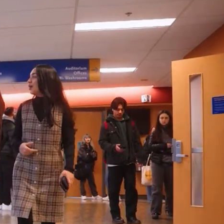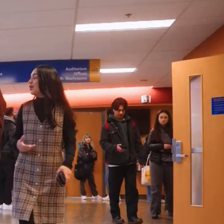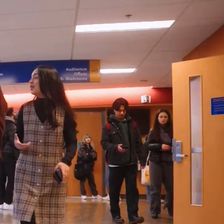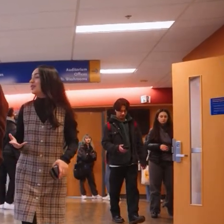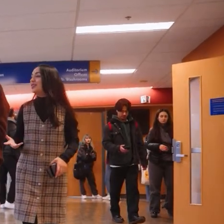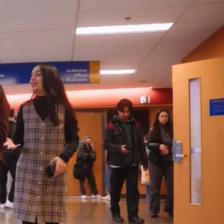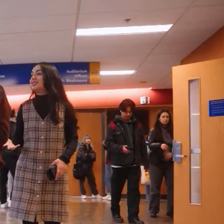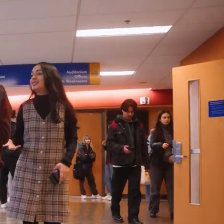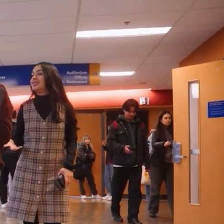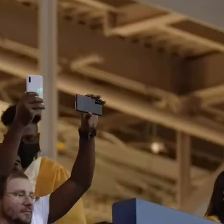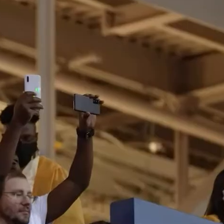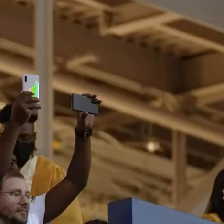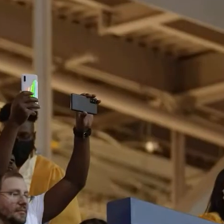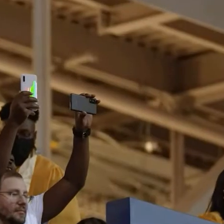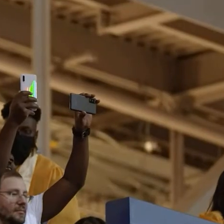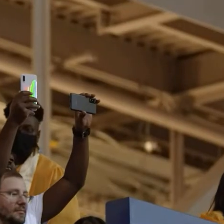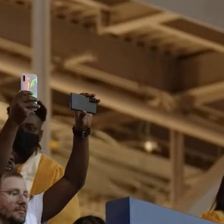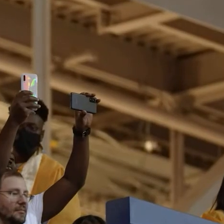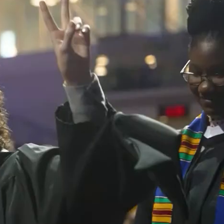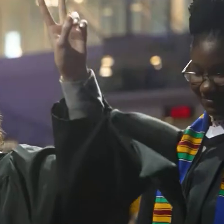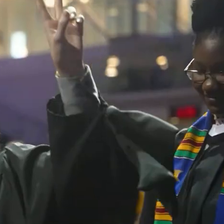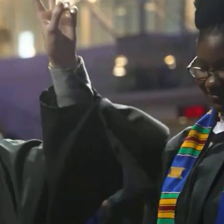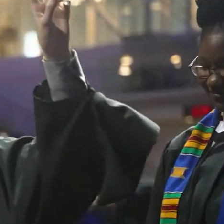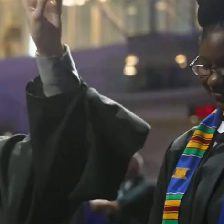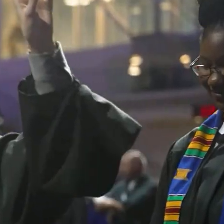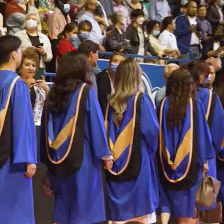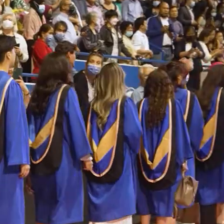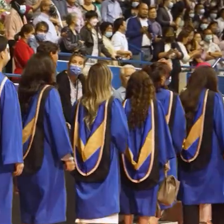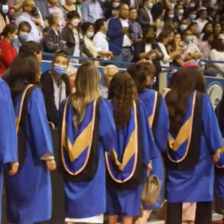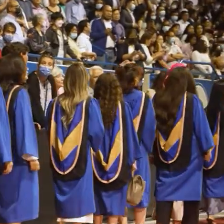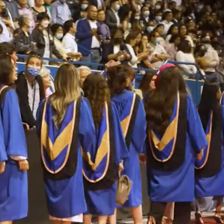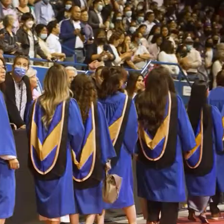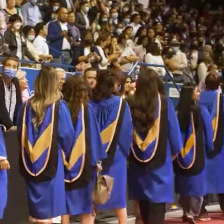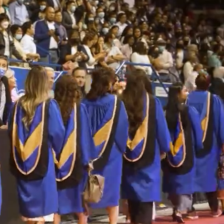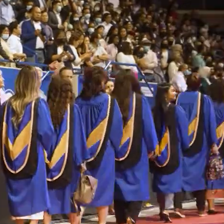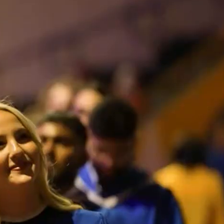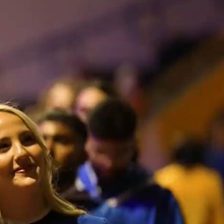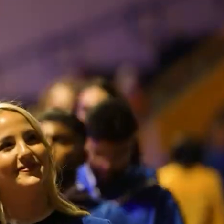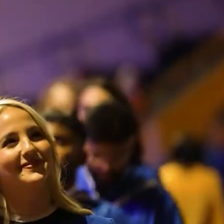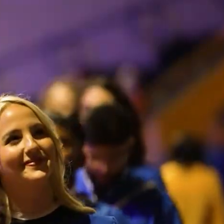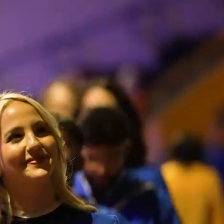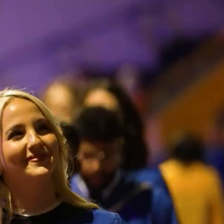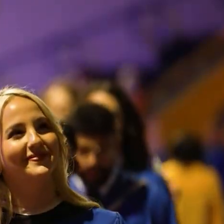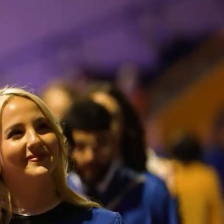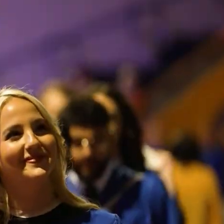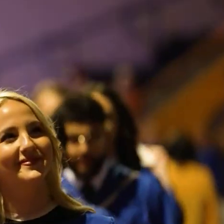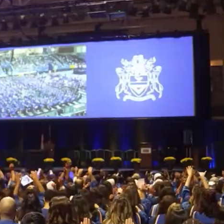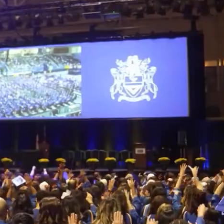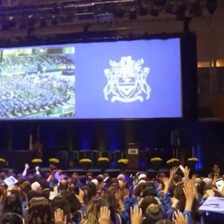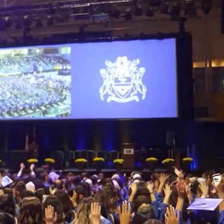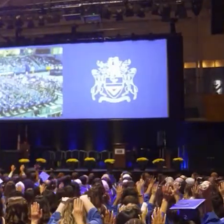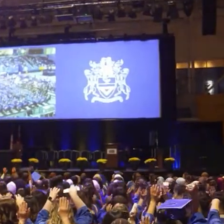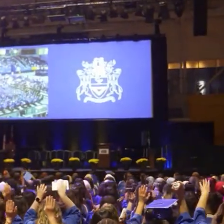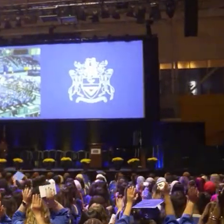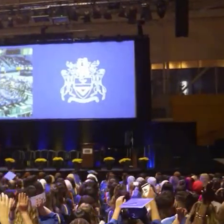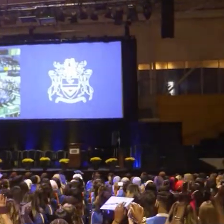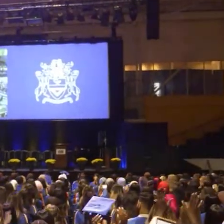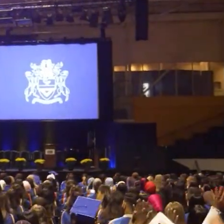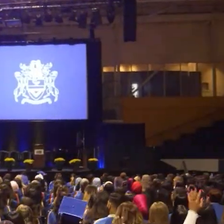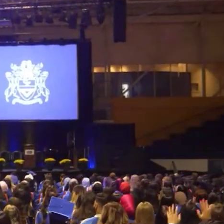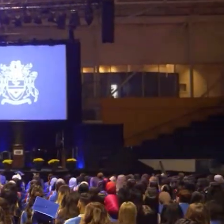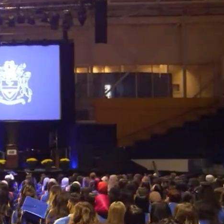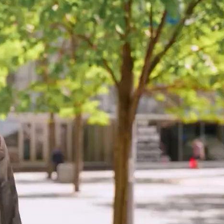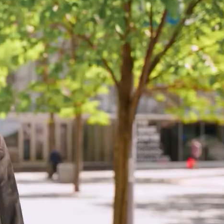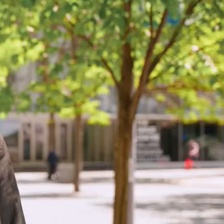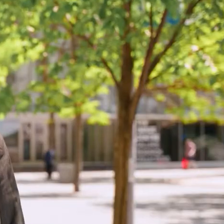well past graduation. Whether your families, friends, and supporters are near or far today, I know they are celebrating this achievement with